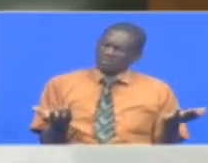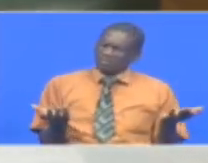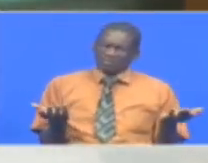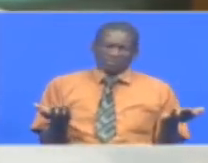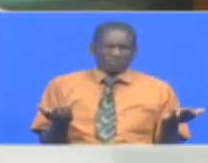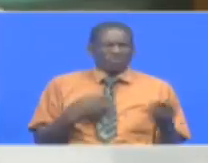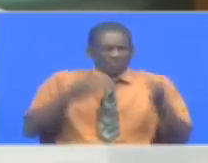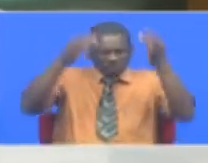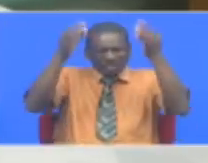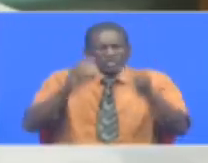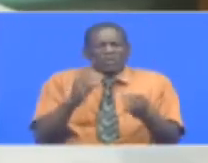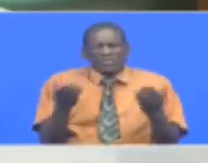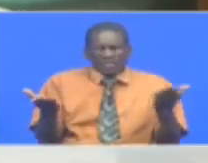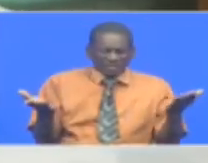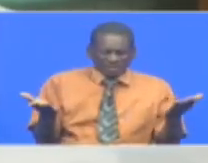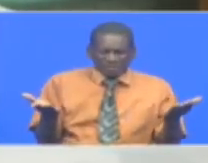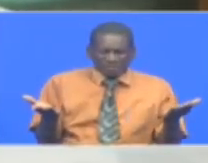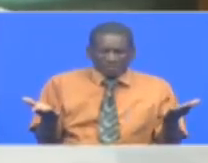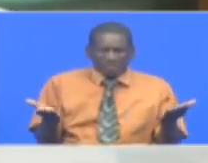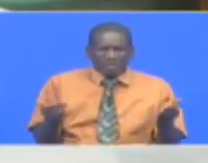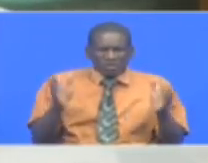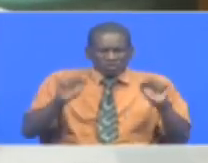to decide, because you must be principled